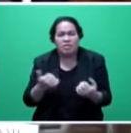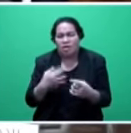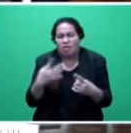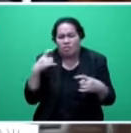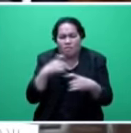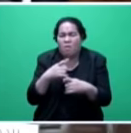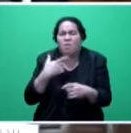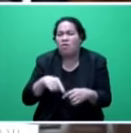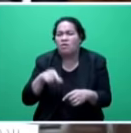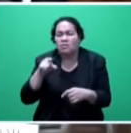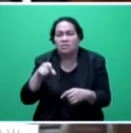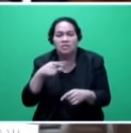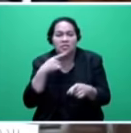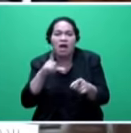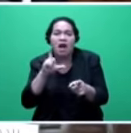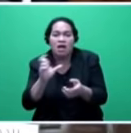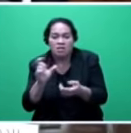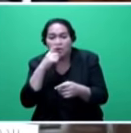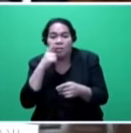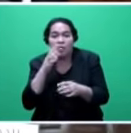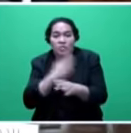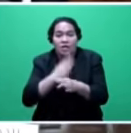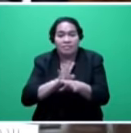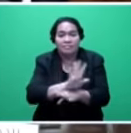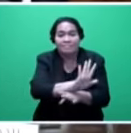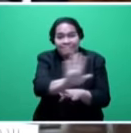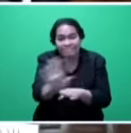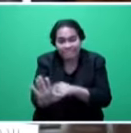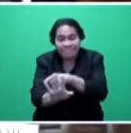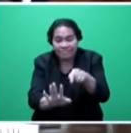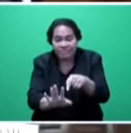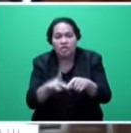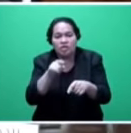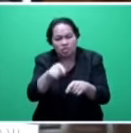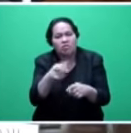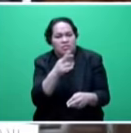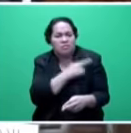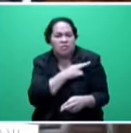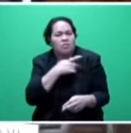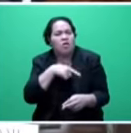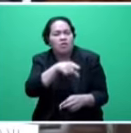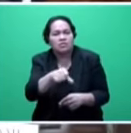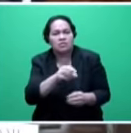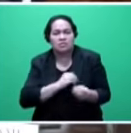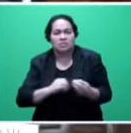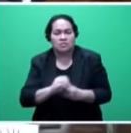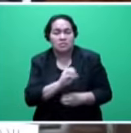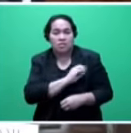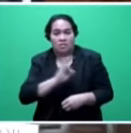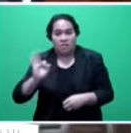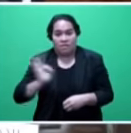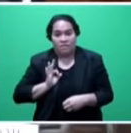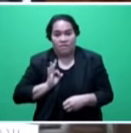complicated customs system has put too much discretionary powers in the hands of customs officers. And I don't know whether